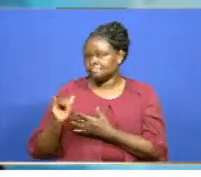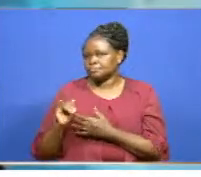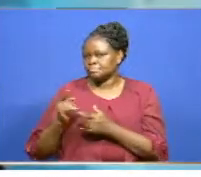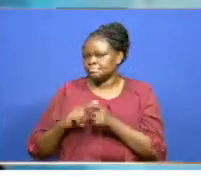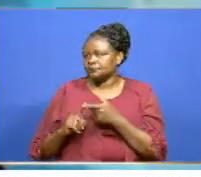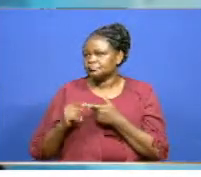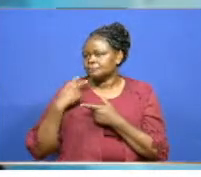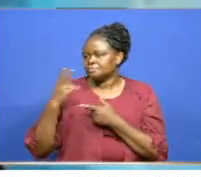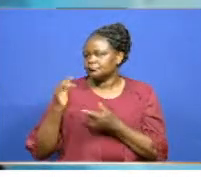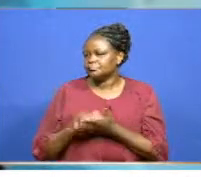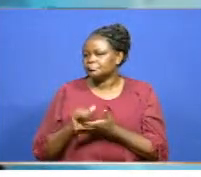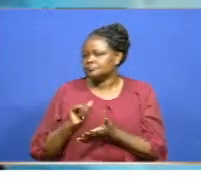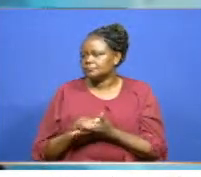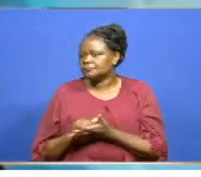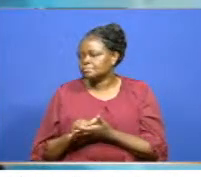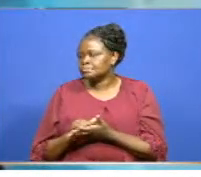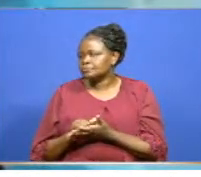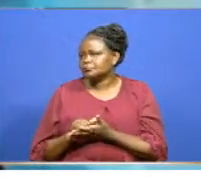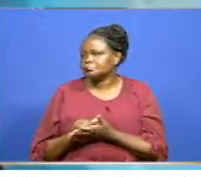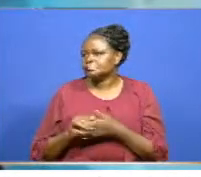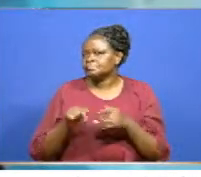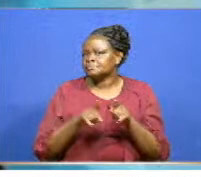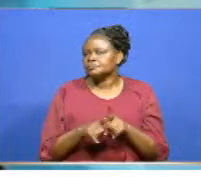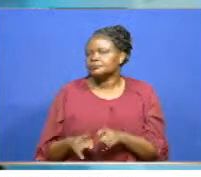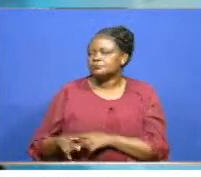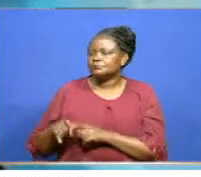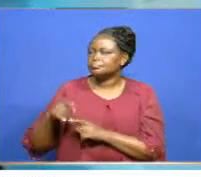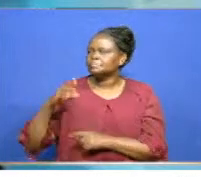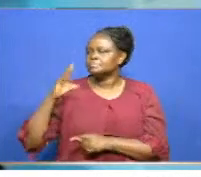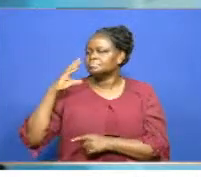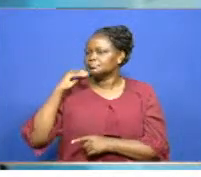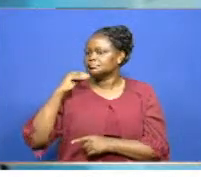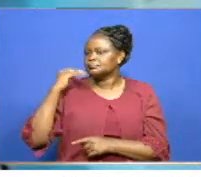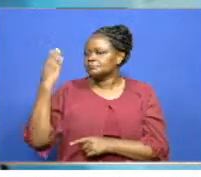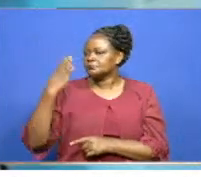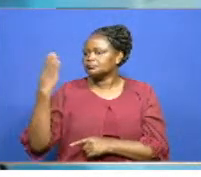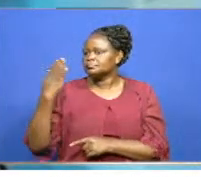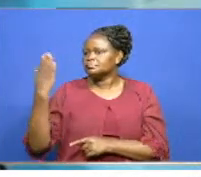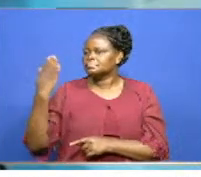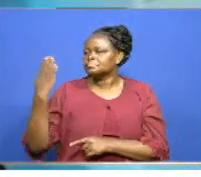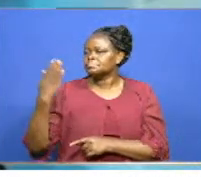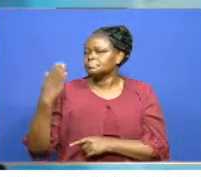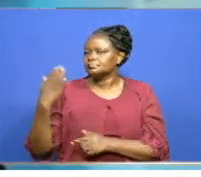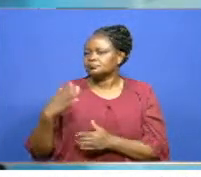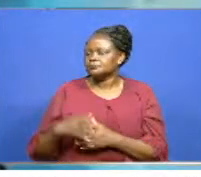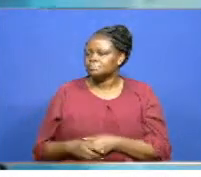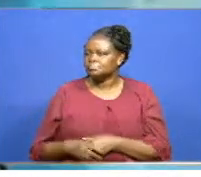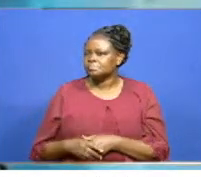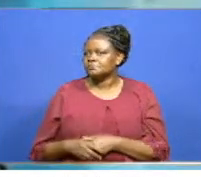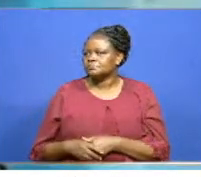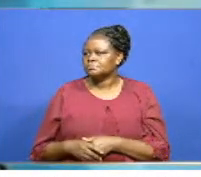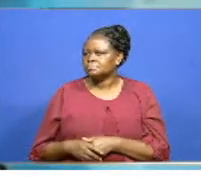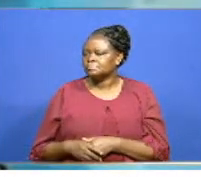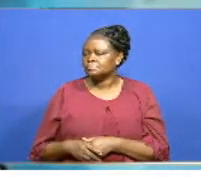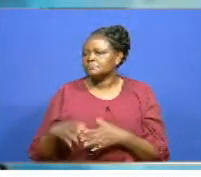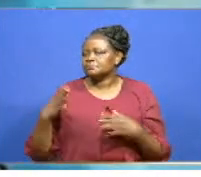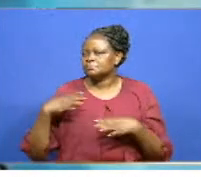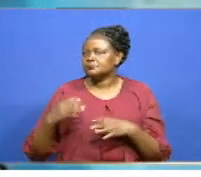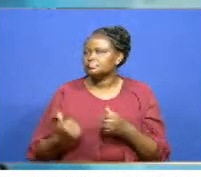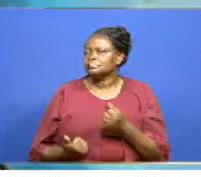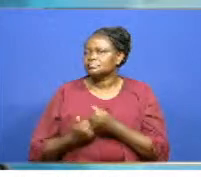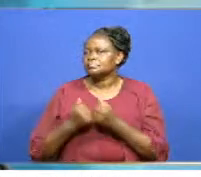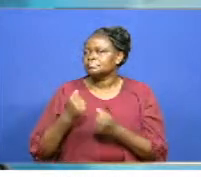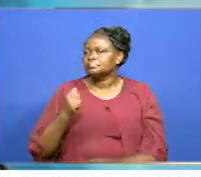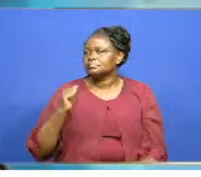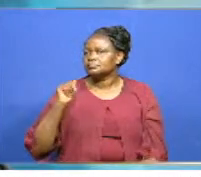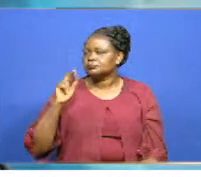then you'll see that even the speeches of the proponents of UDA when they are there, some